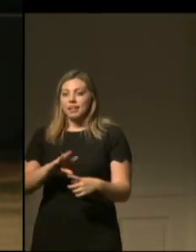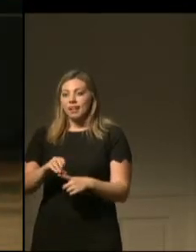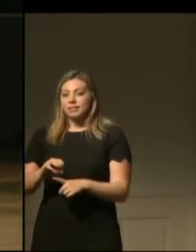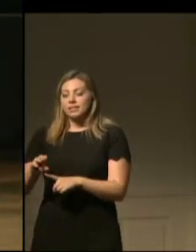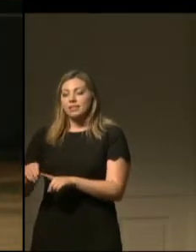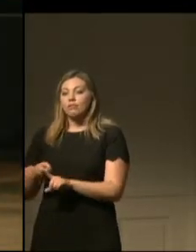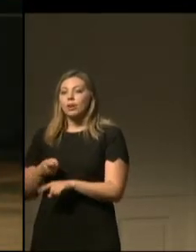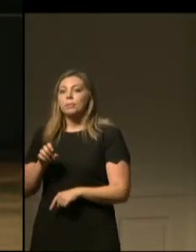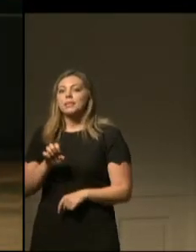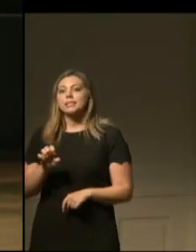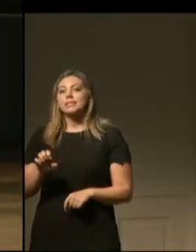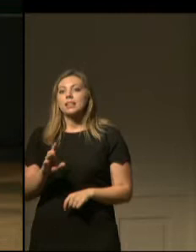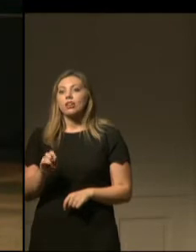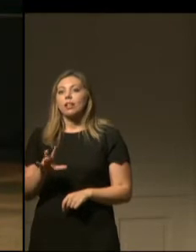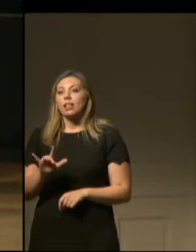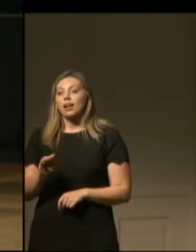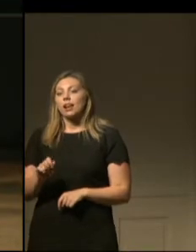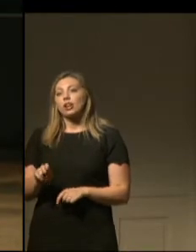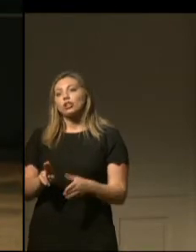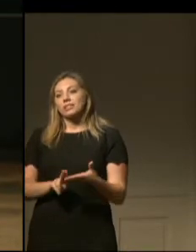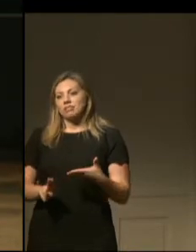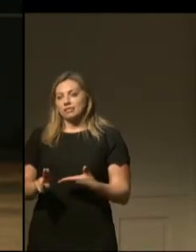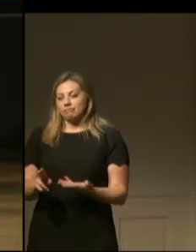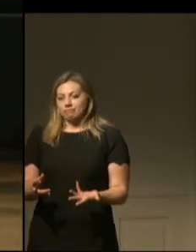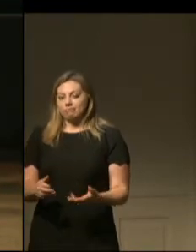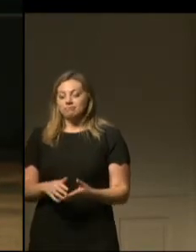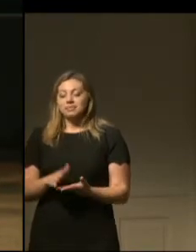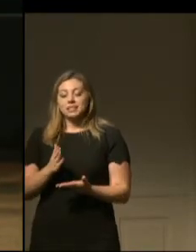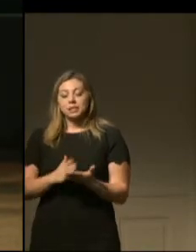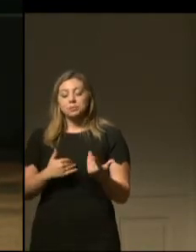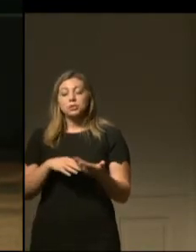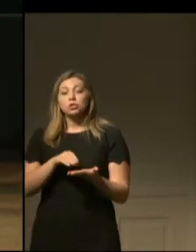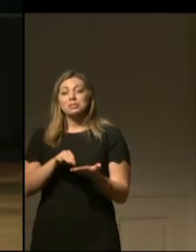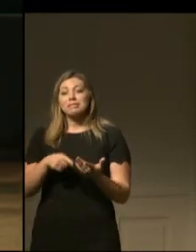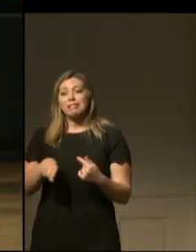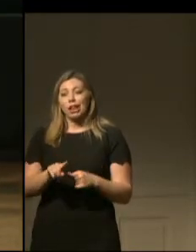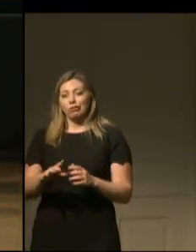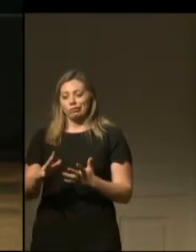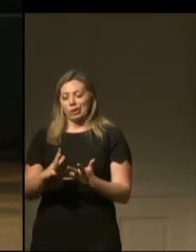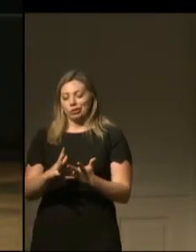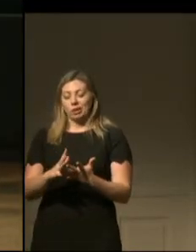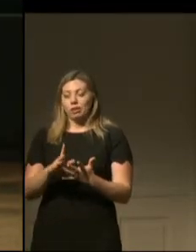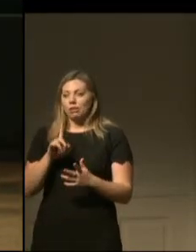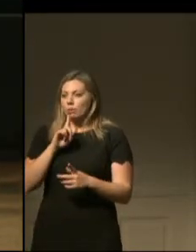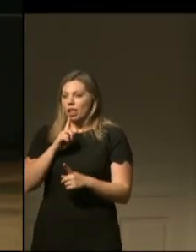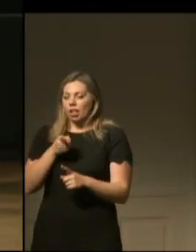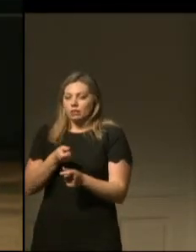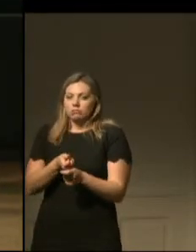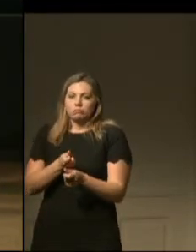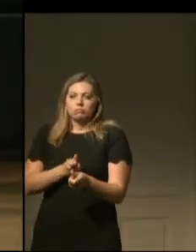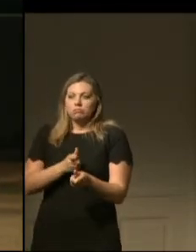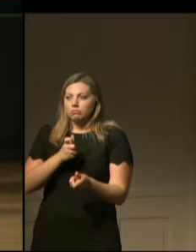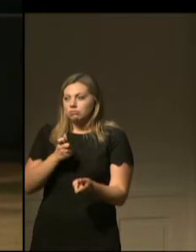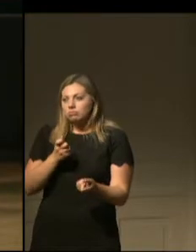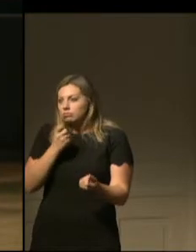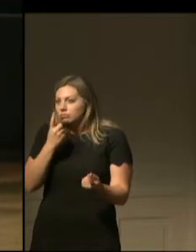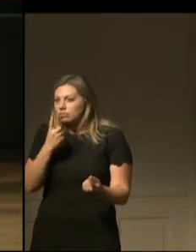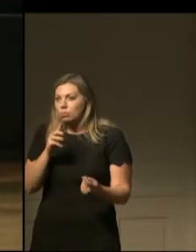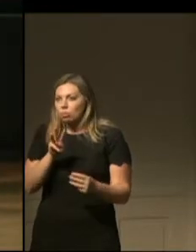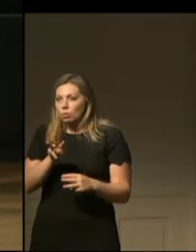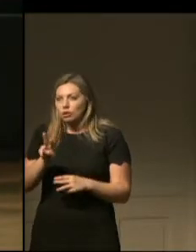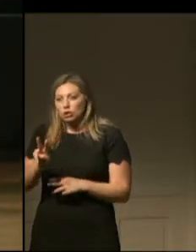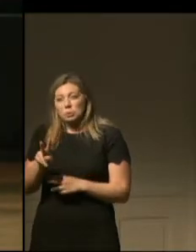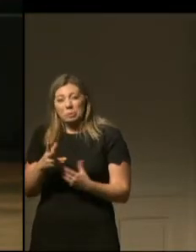University. And some of my students are freshmen, and they're so far removed from World War II that they may not